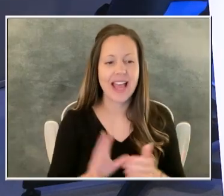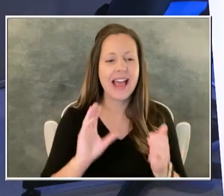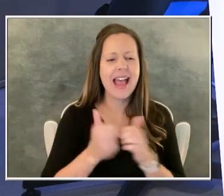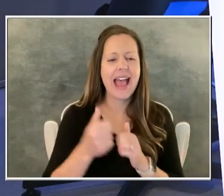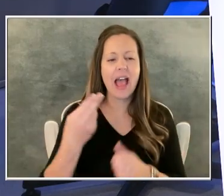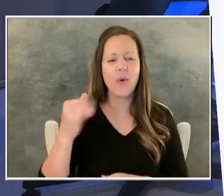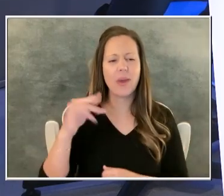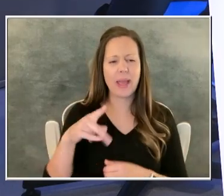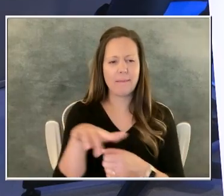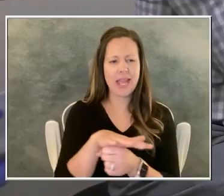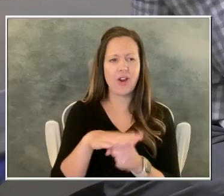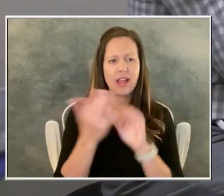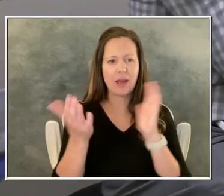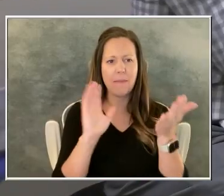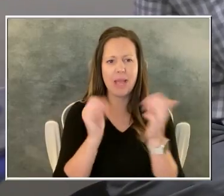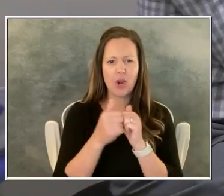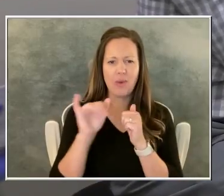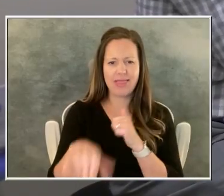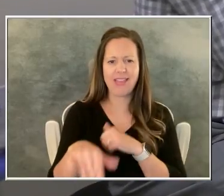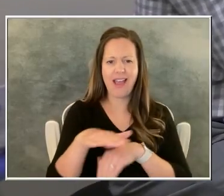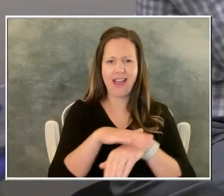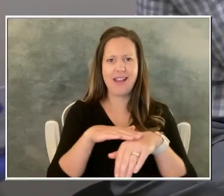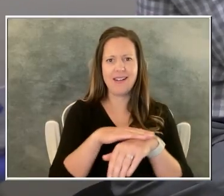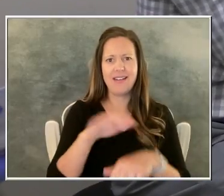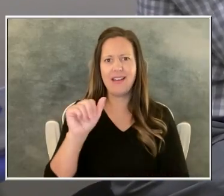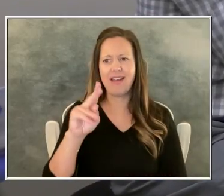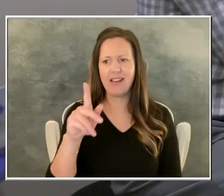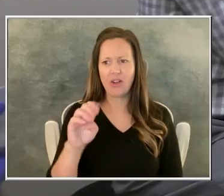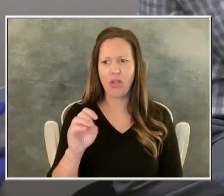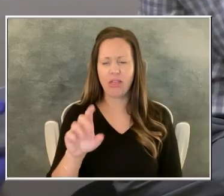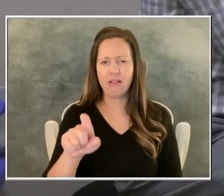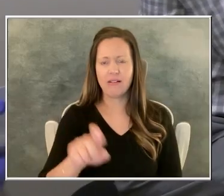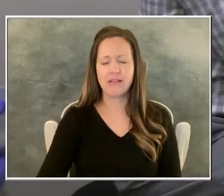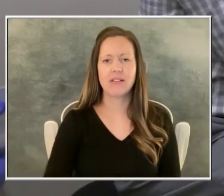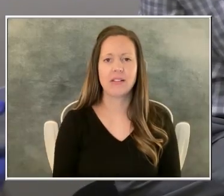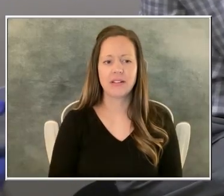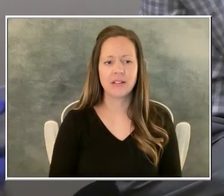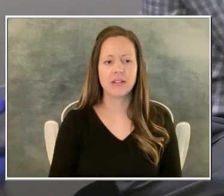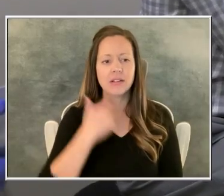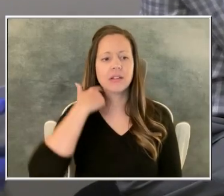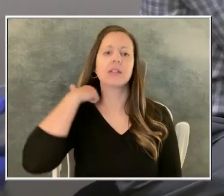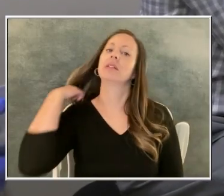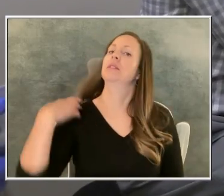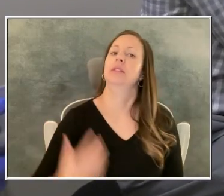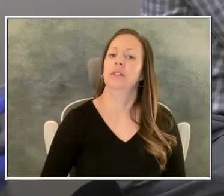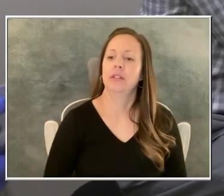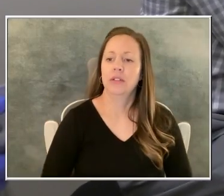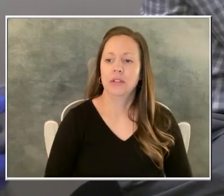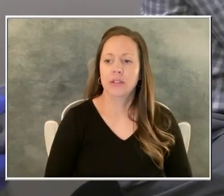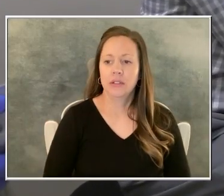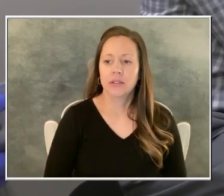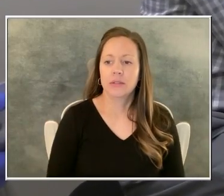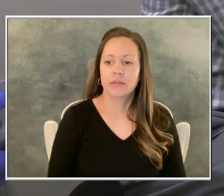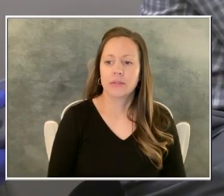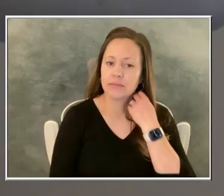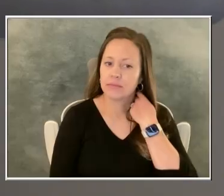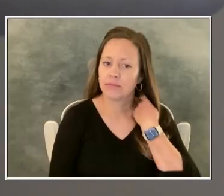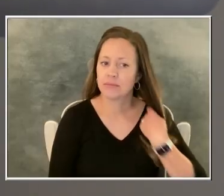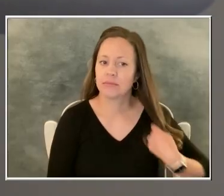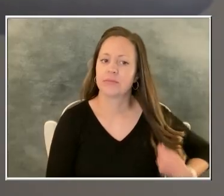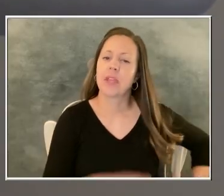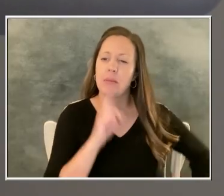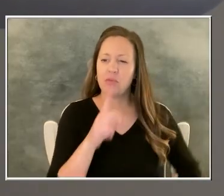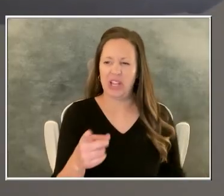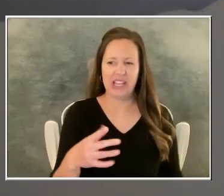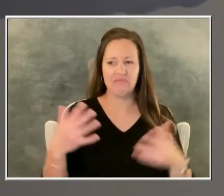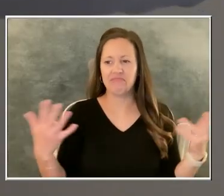to what we saw Dr. Darsh doing there on the ankle of that patient? Yeah, so I mean, I think fundamentally it's pretty much the same